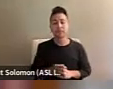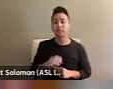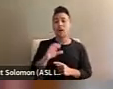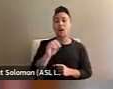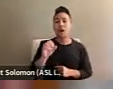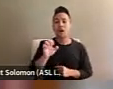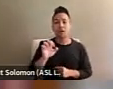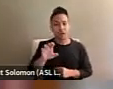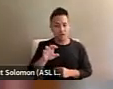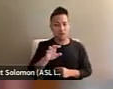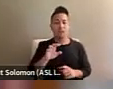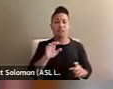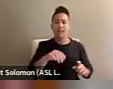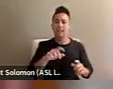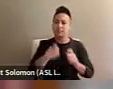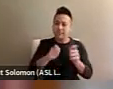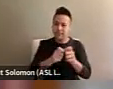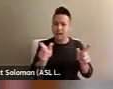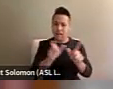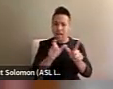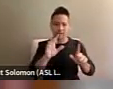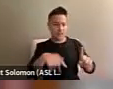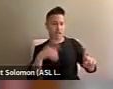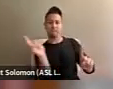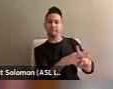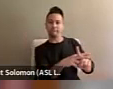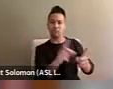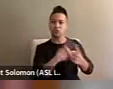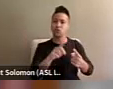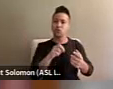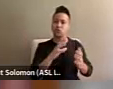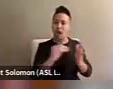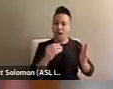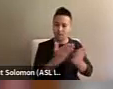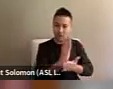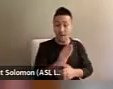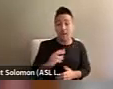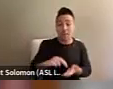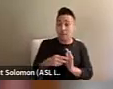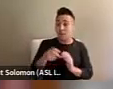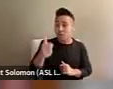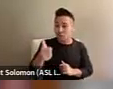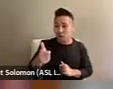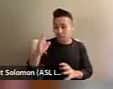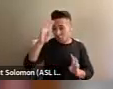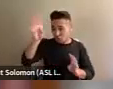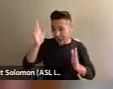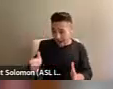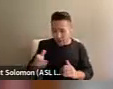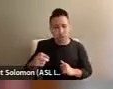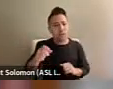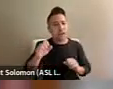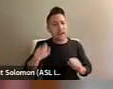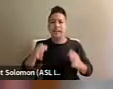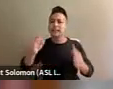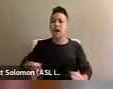OER is licenses that are placed on top of that copyright where you as the creator can determine what can be